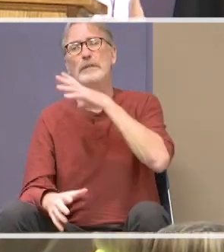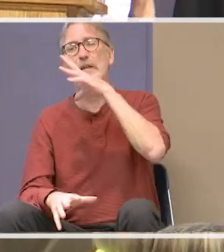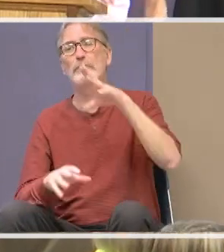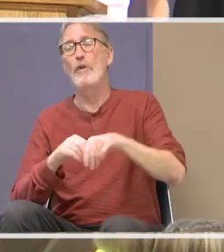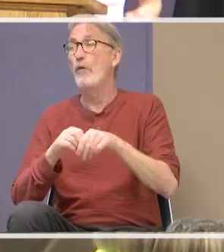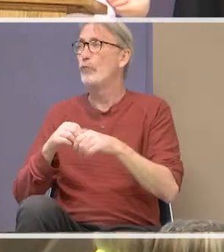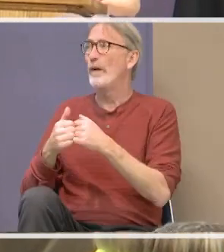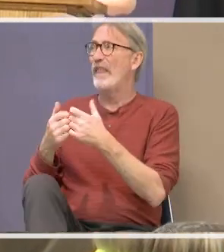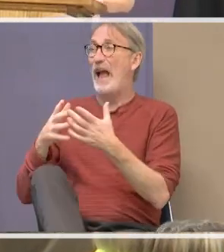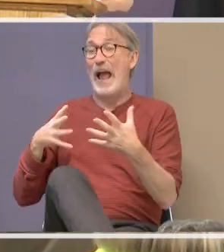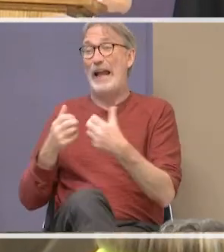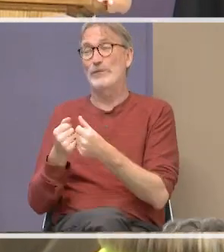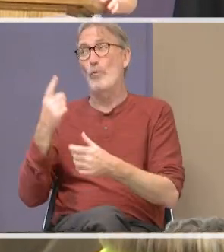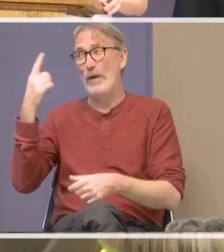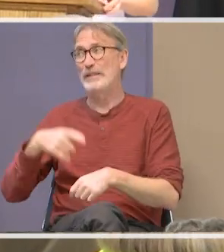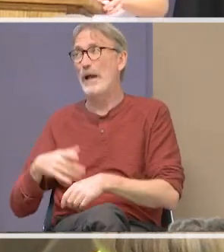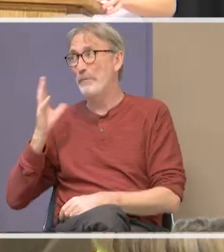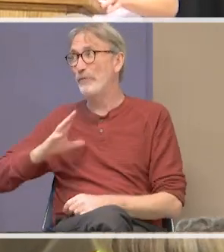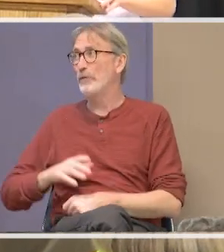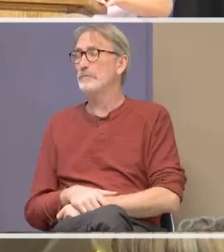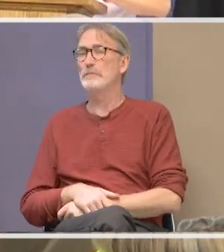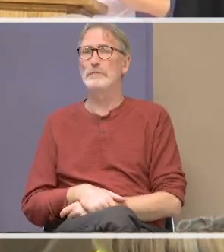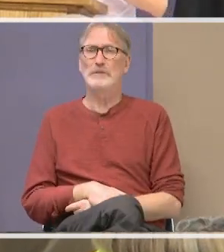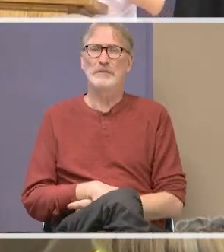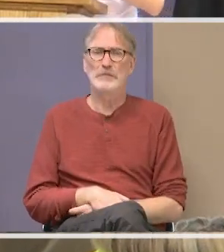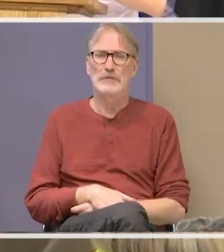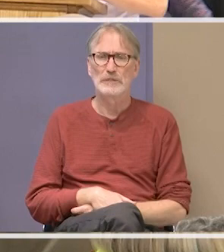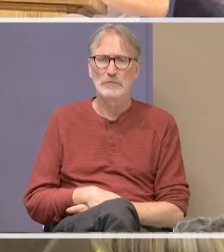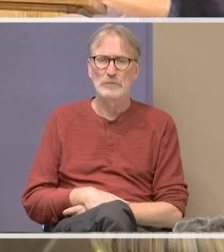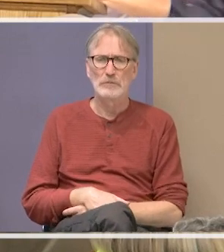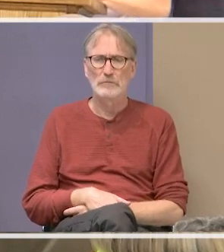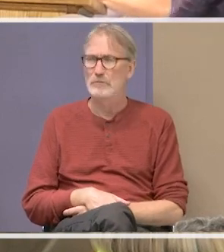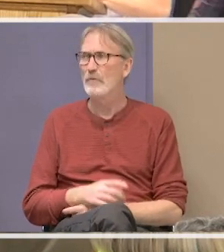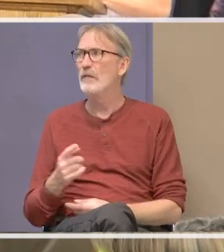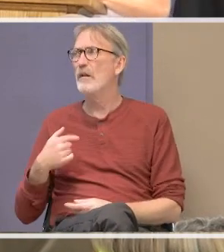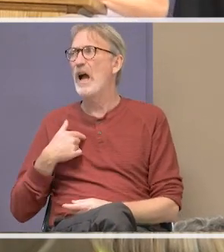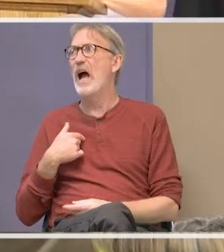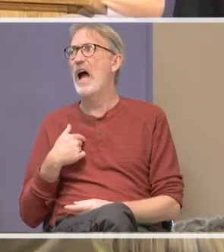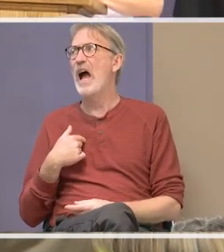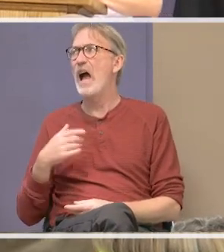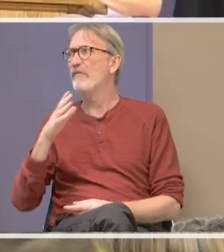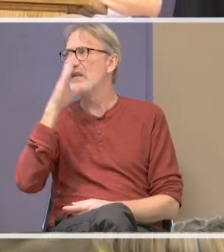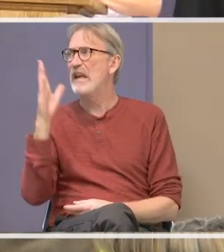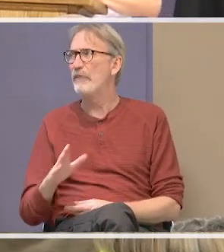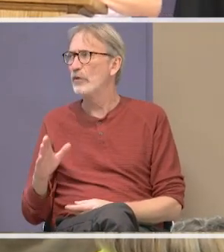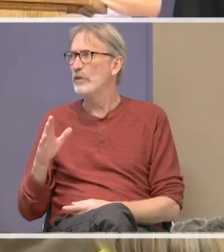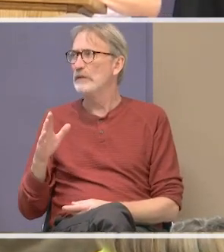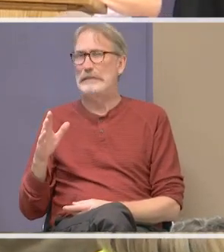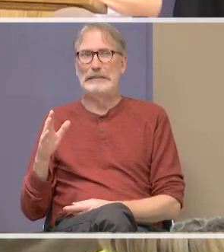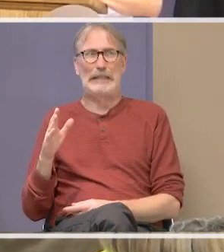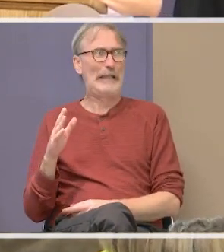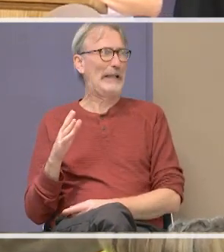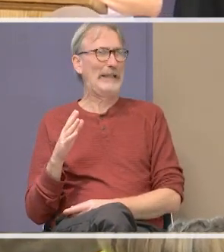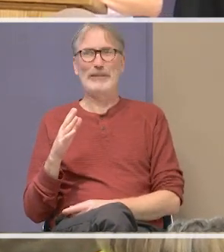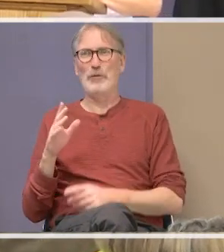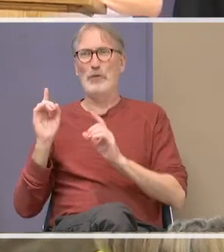accident with one. Yeah, could you? Yeah. I have never been in a public meeting before